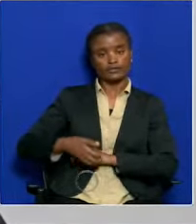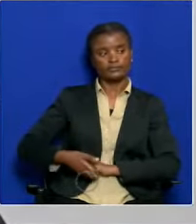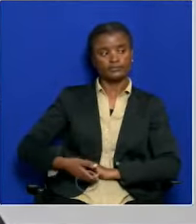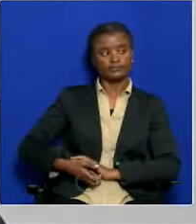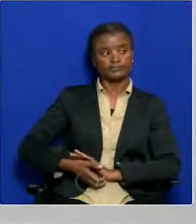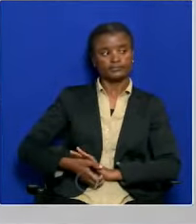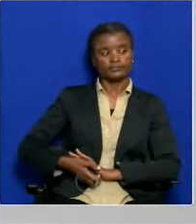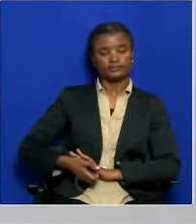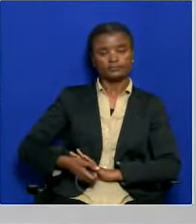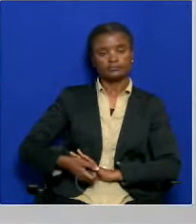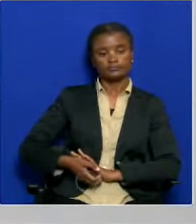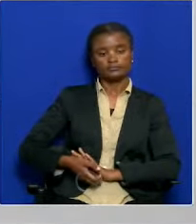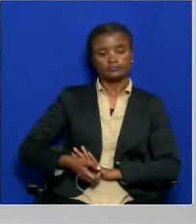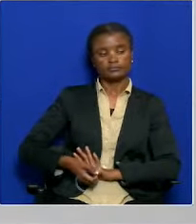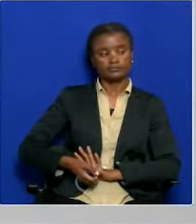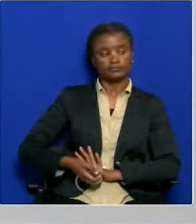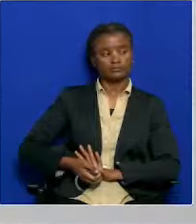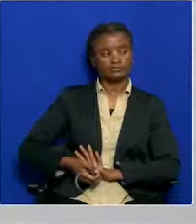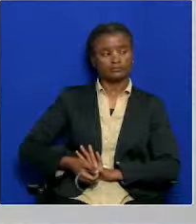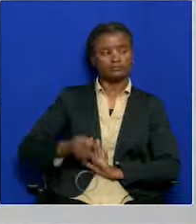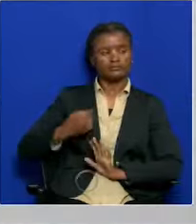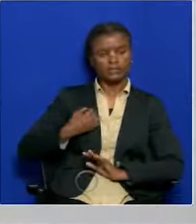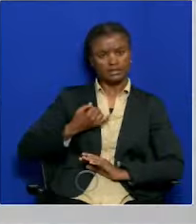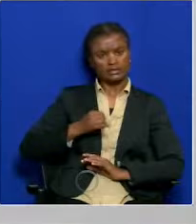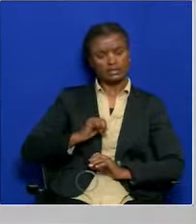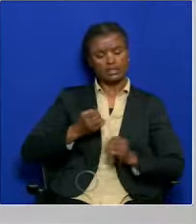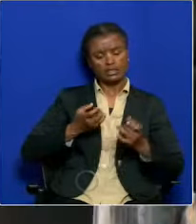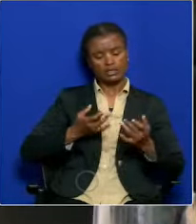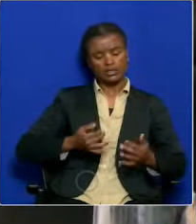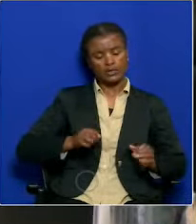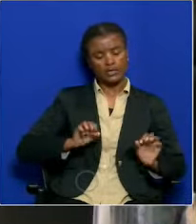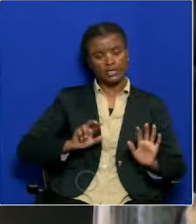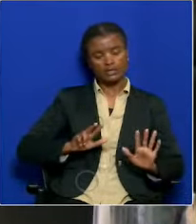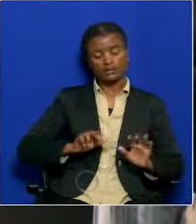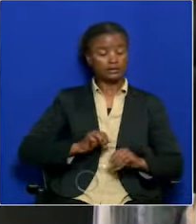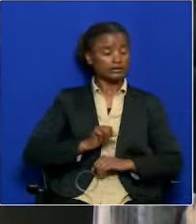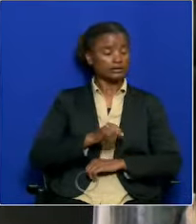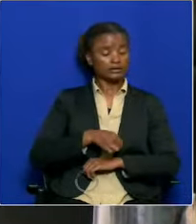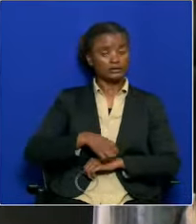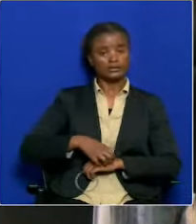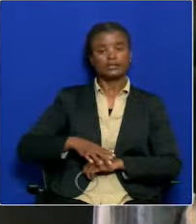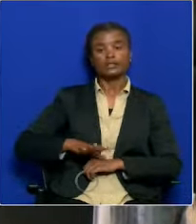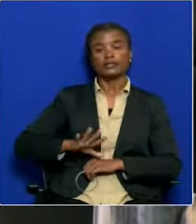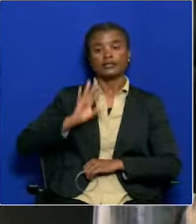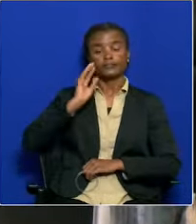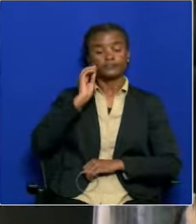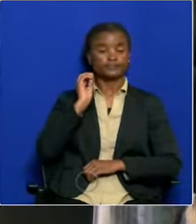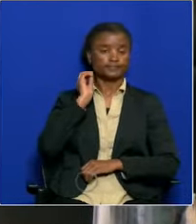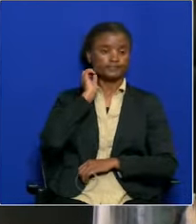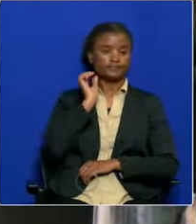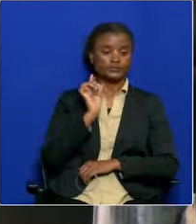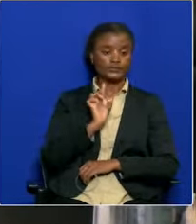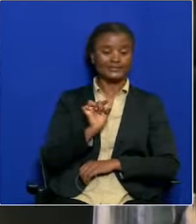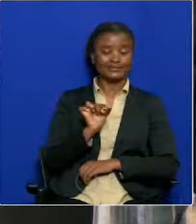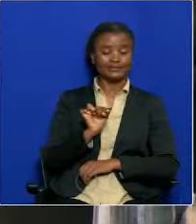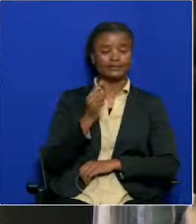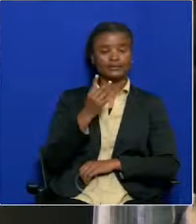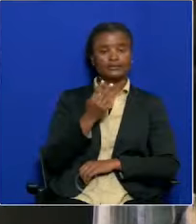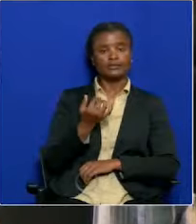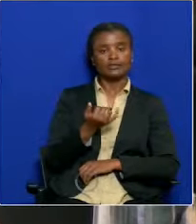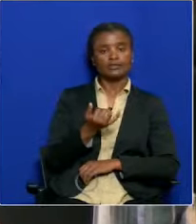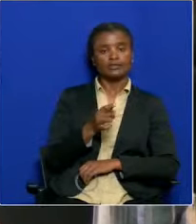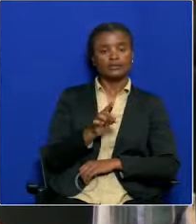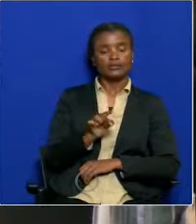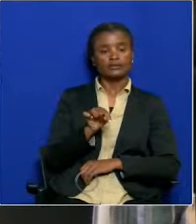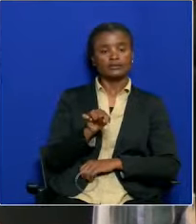I still count 8. Yes. Yeah. So bearing in mind that it looks like the primary platform